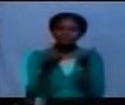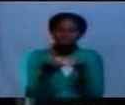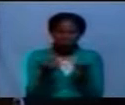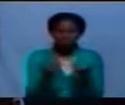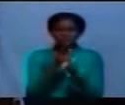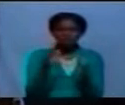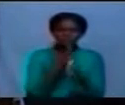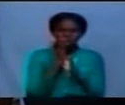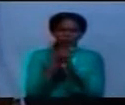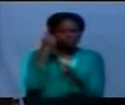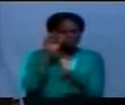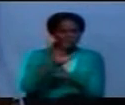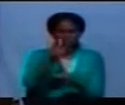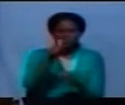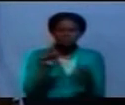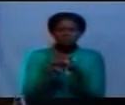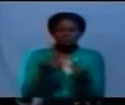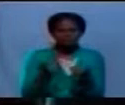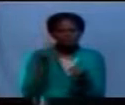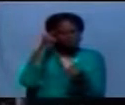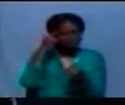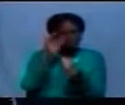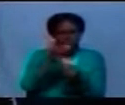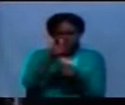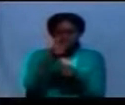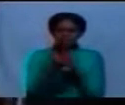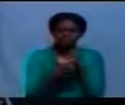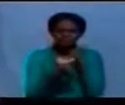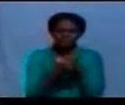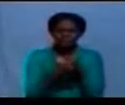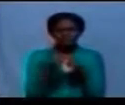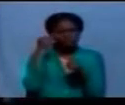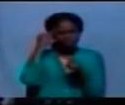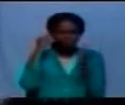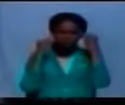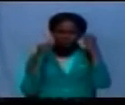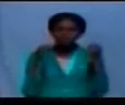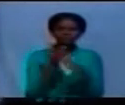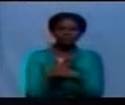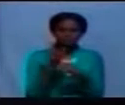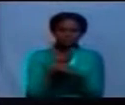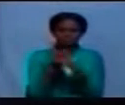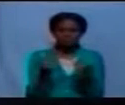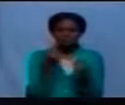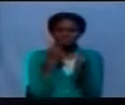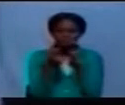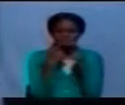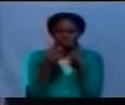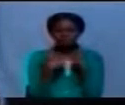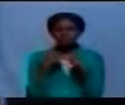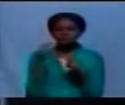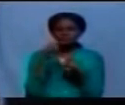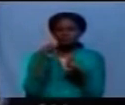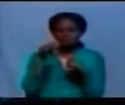for yourselves. And I think, as I said, you save, you start an idea business. As you are growing, if you think there's a gap, the bank will